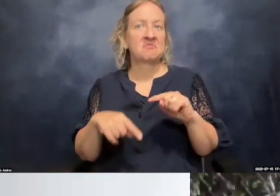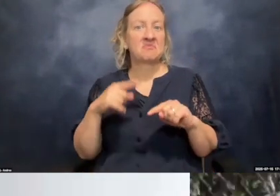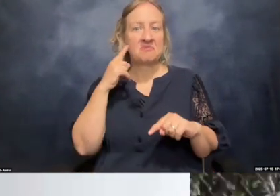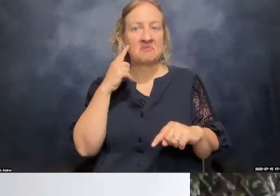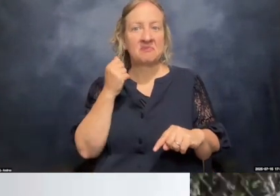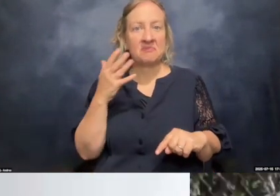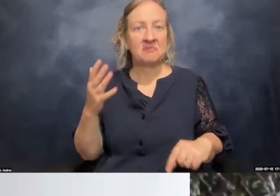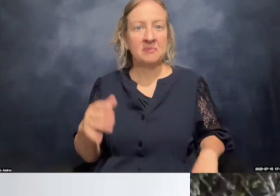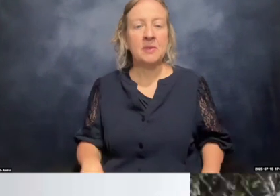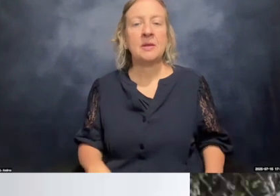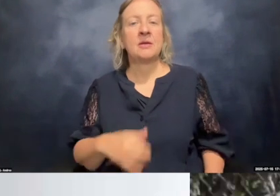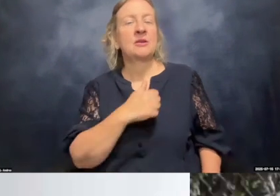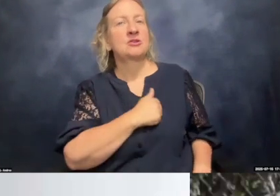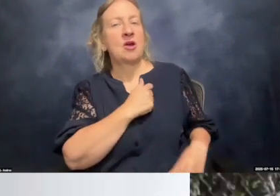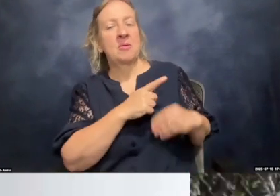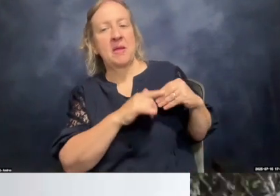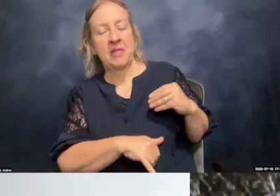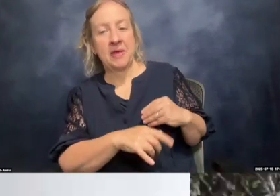Give me a second there. Sorry about that, you guys.